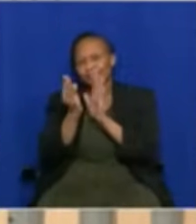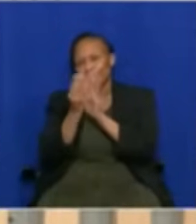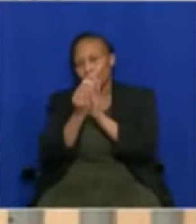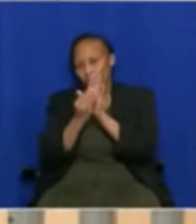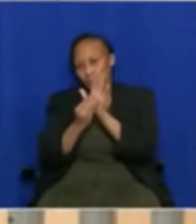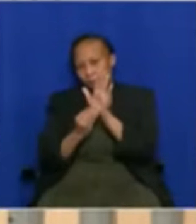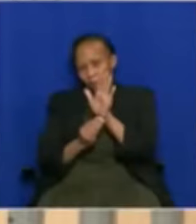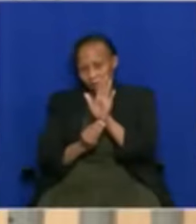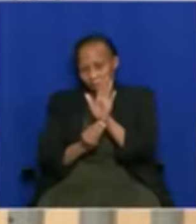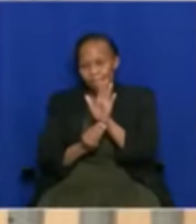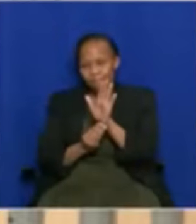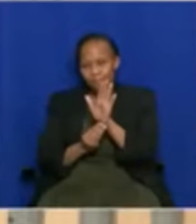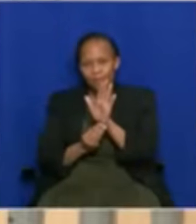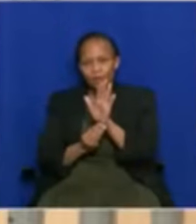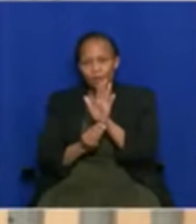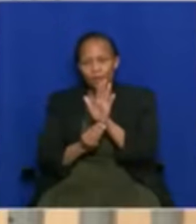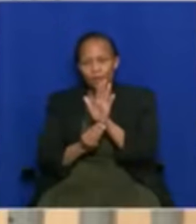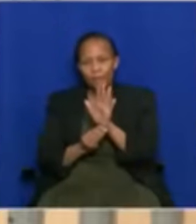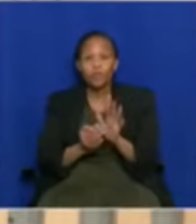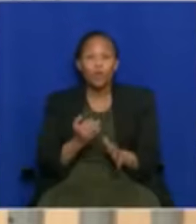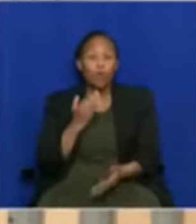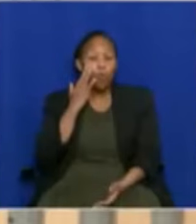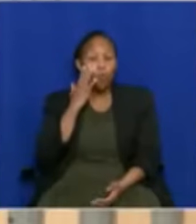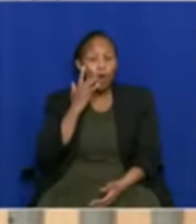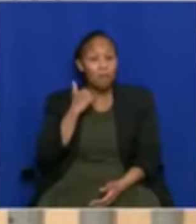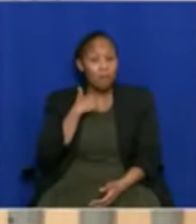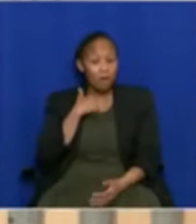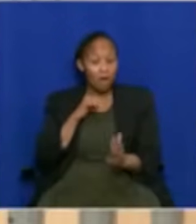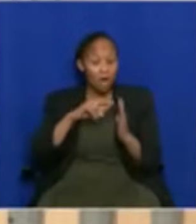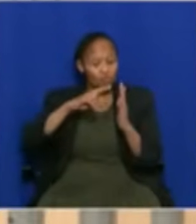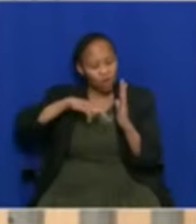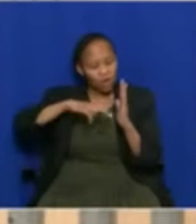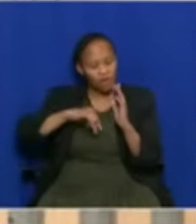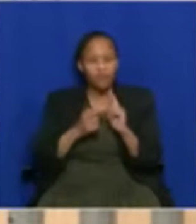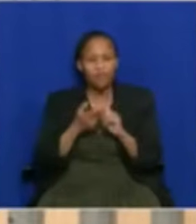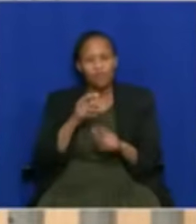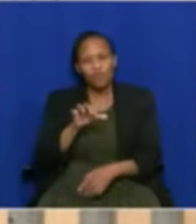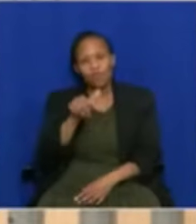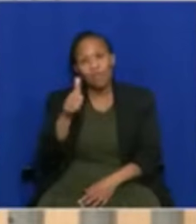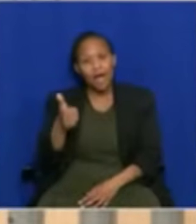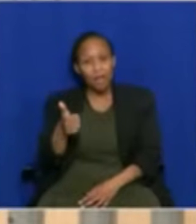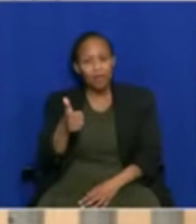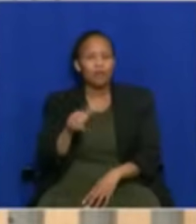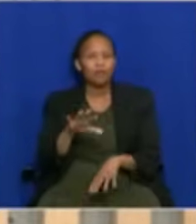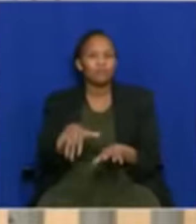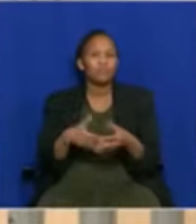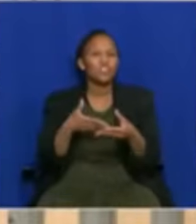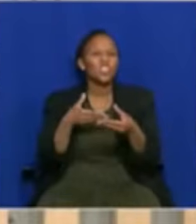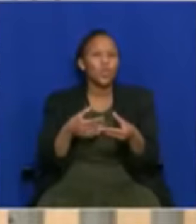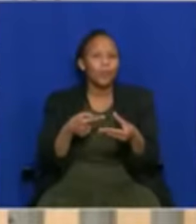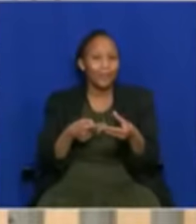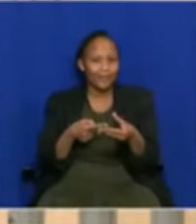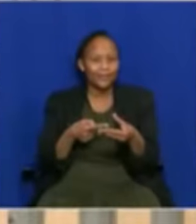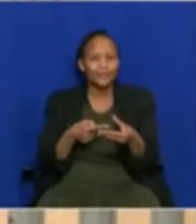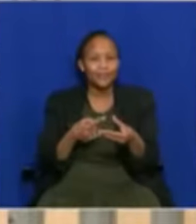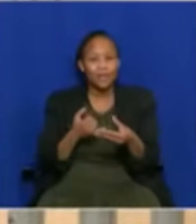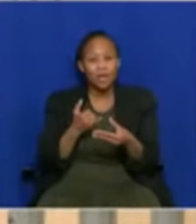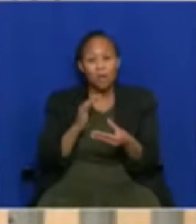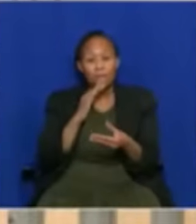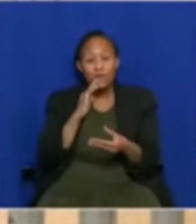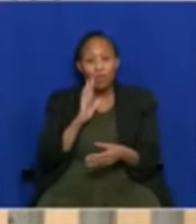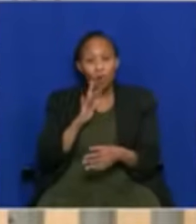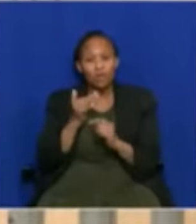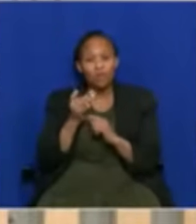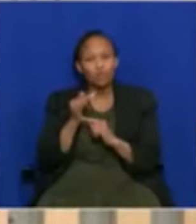read them out from the other document, but those are basically the crimes. It would appear they were able to deduce from the contents